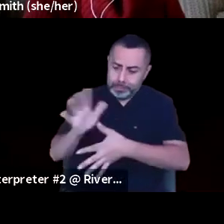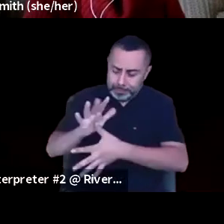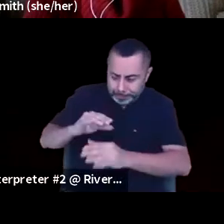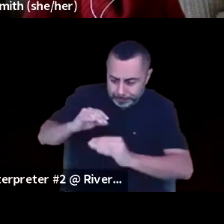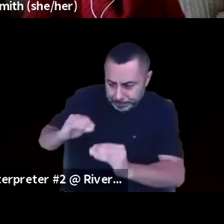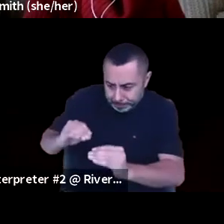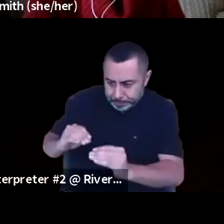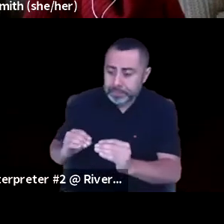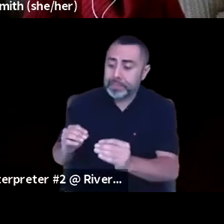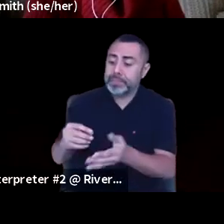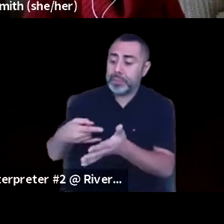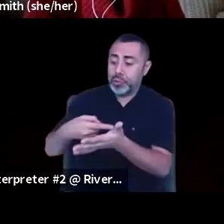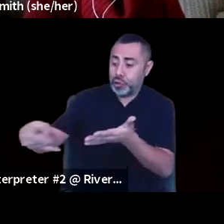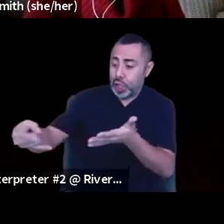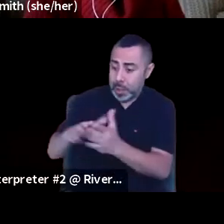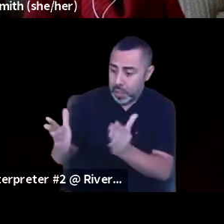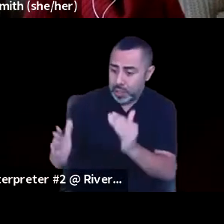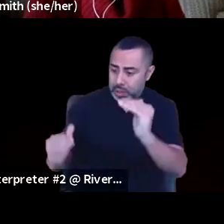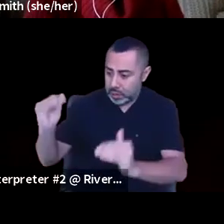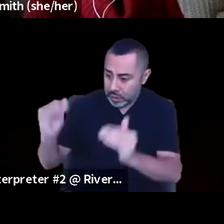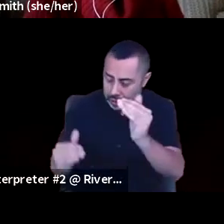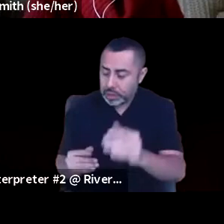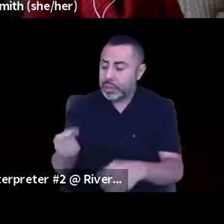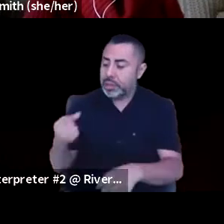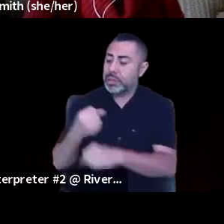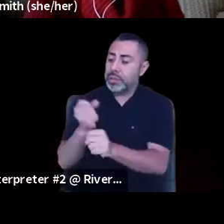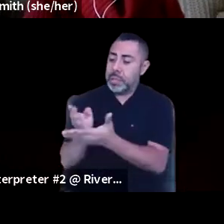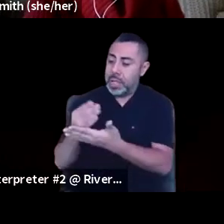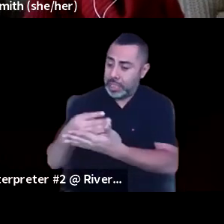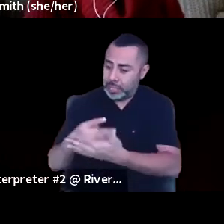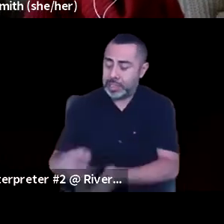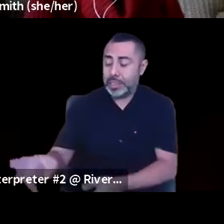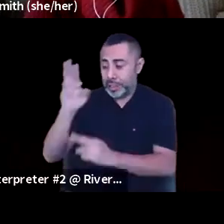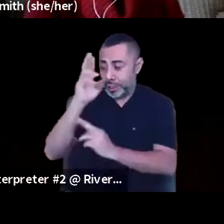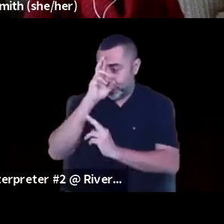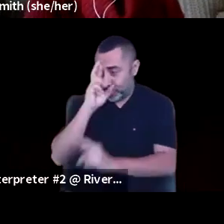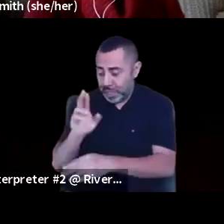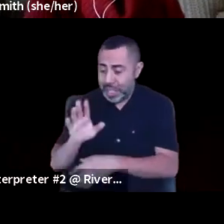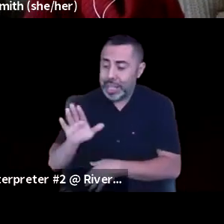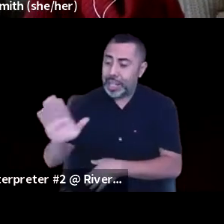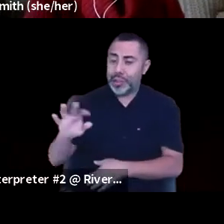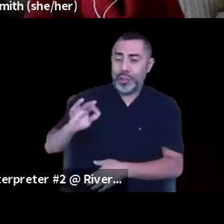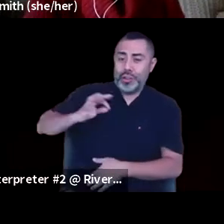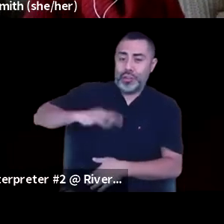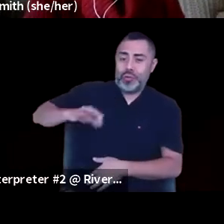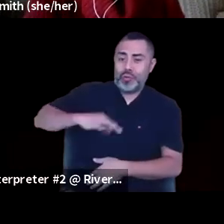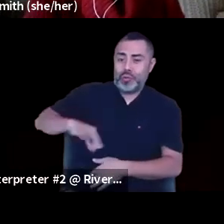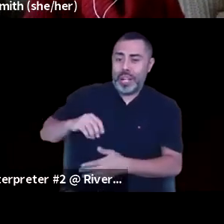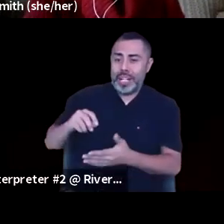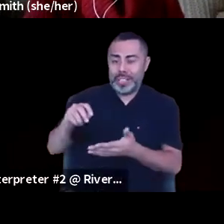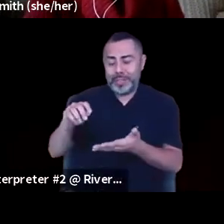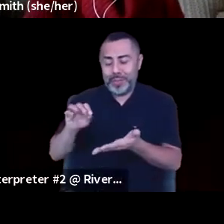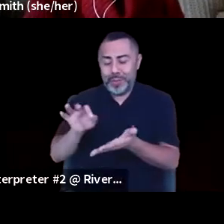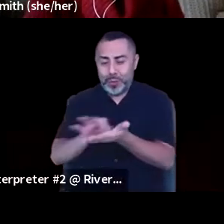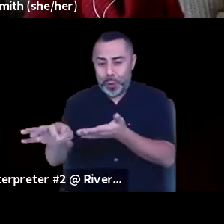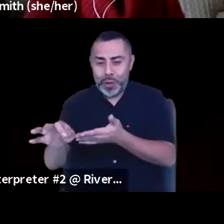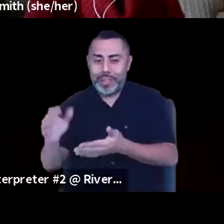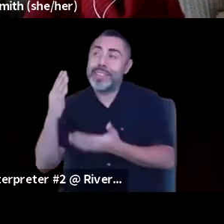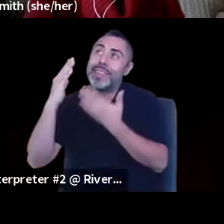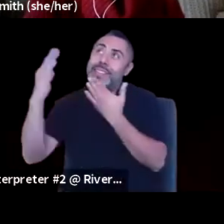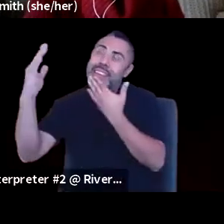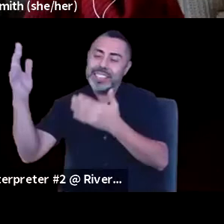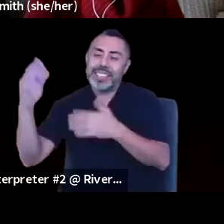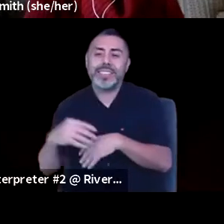and respect our credit score. Thanks, Zephra. What I had to unlearn in adulthood is believing